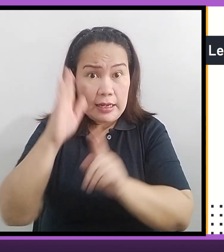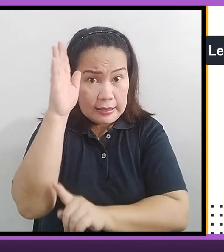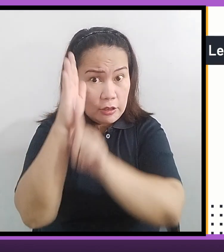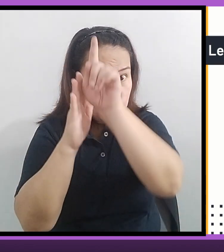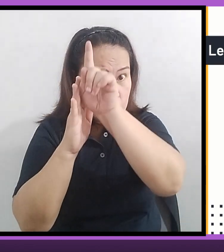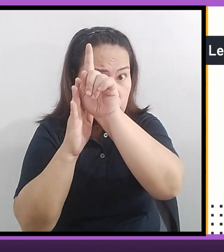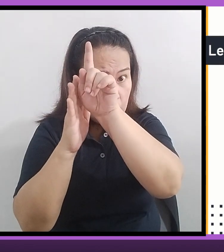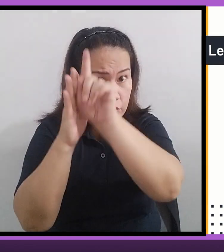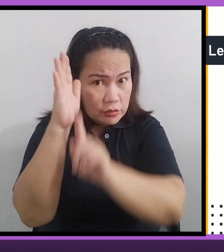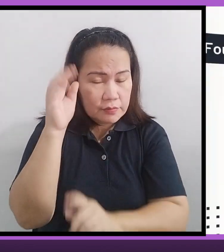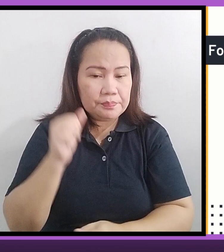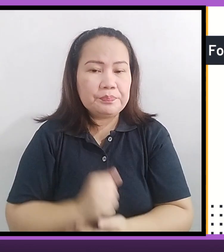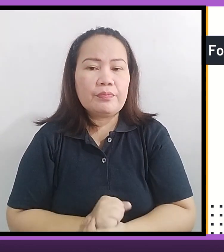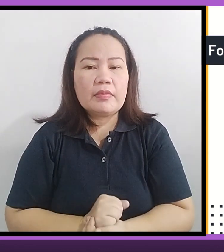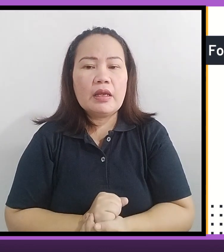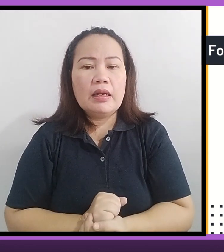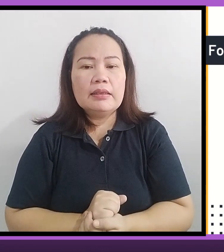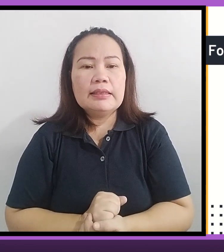ratio level.